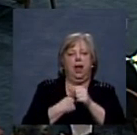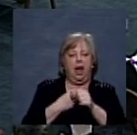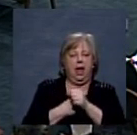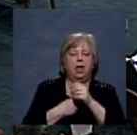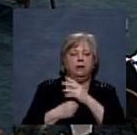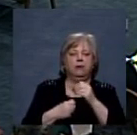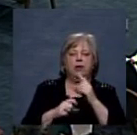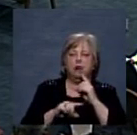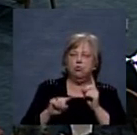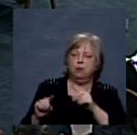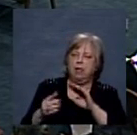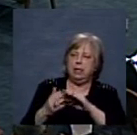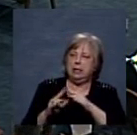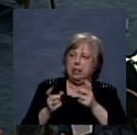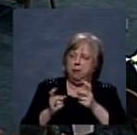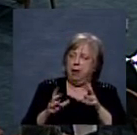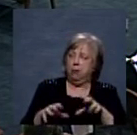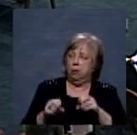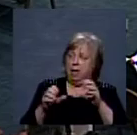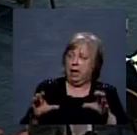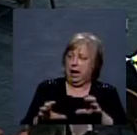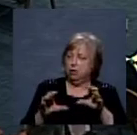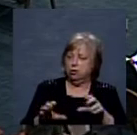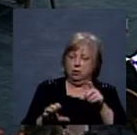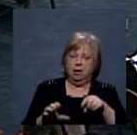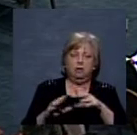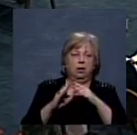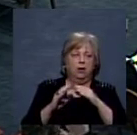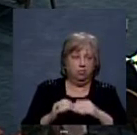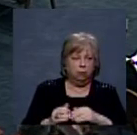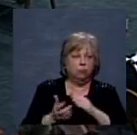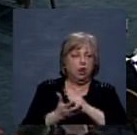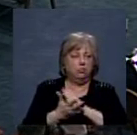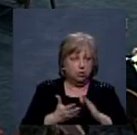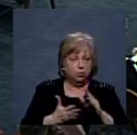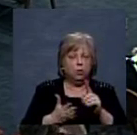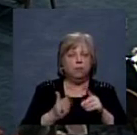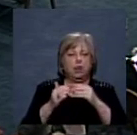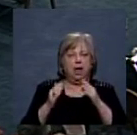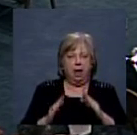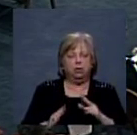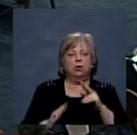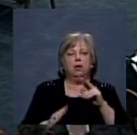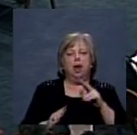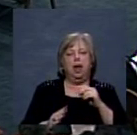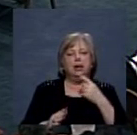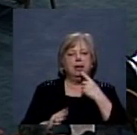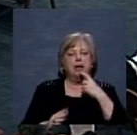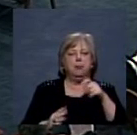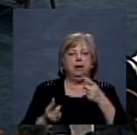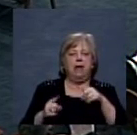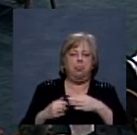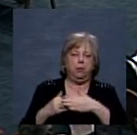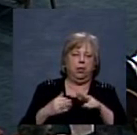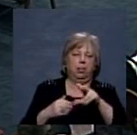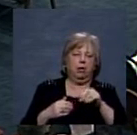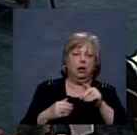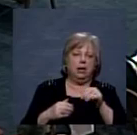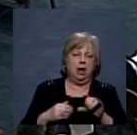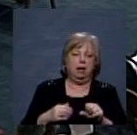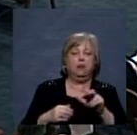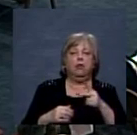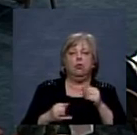the city manager to take such action as is necessary to raise and remove said structure, to declare an emergency. Third and final reading. Yeah, thank you.